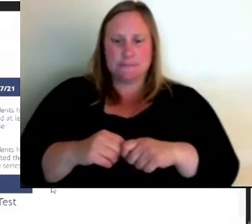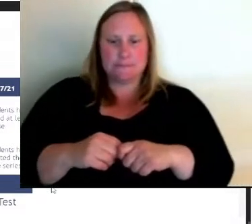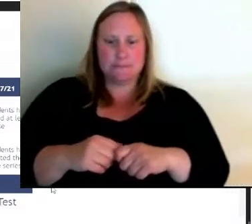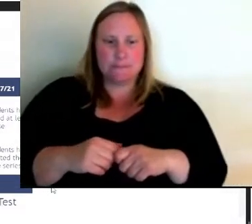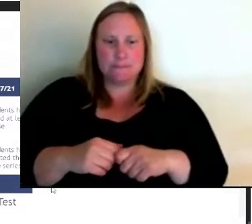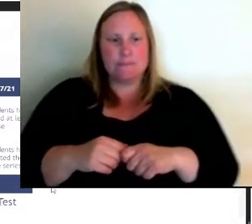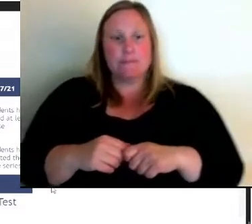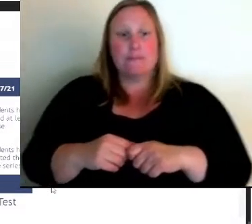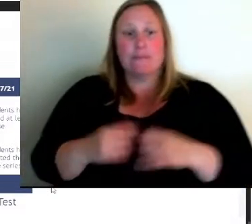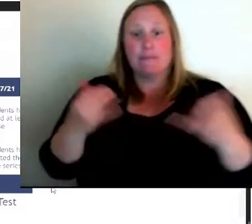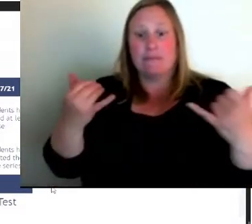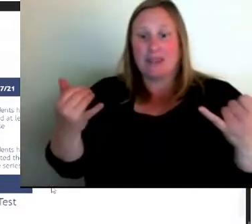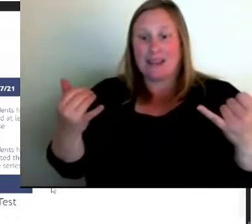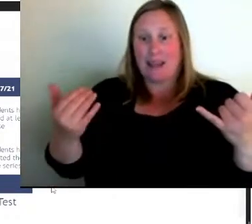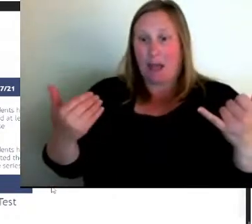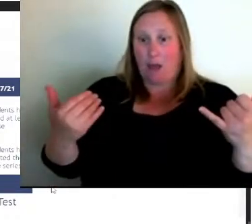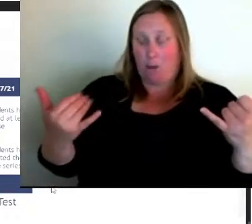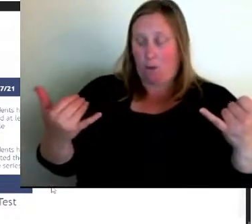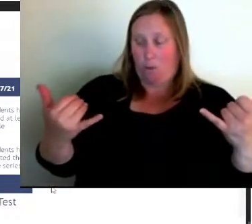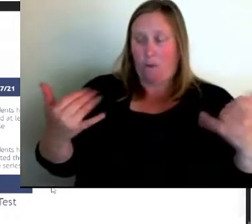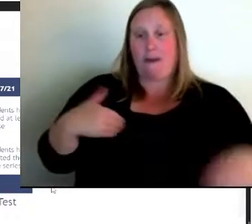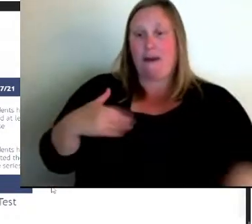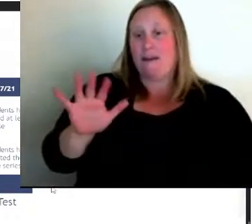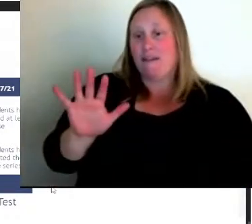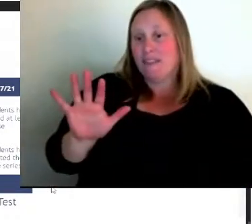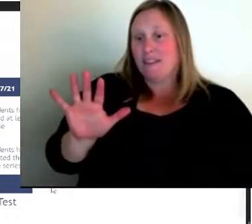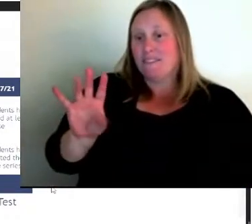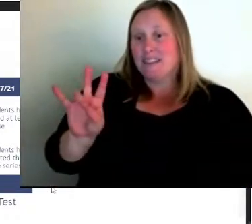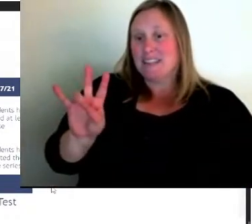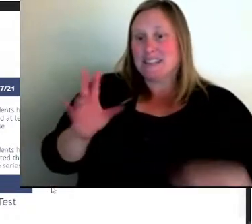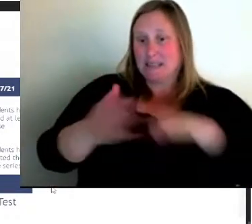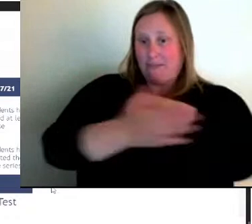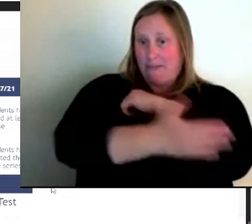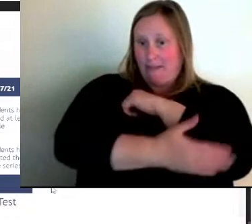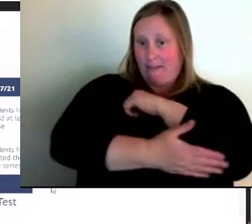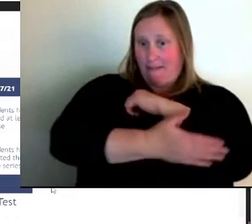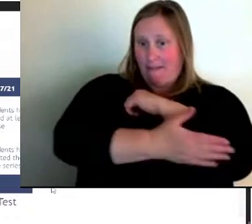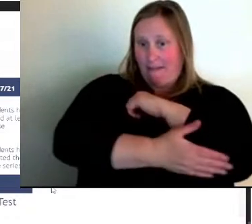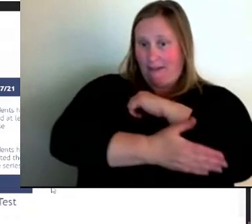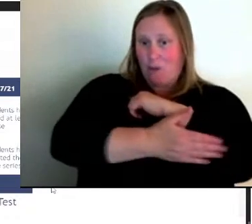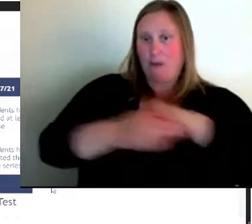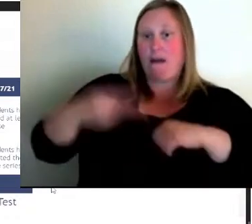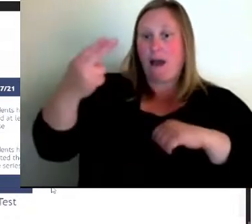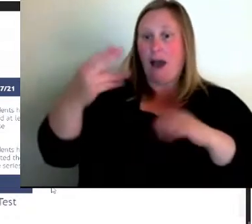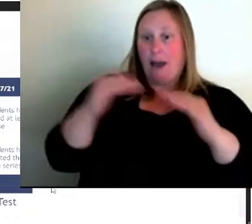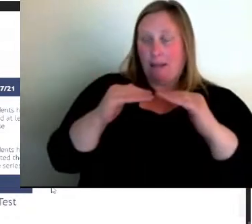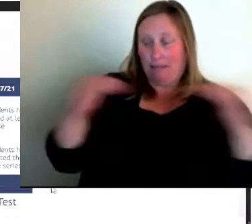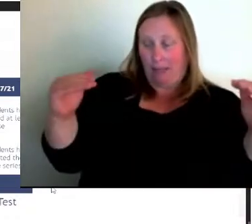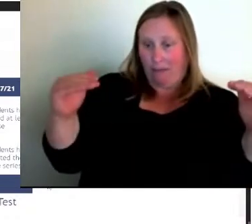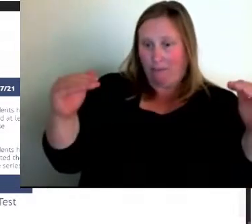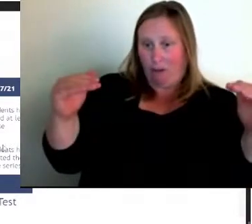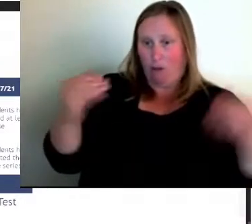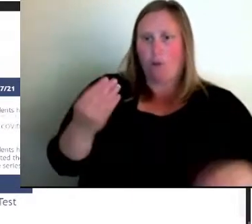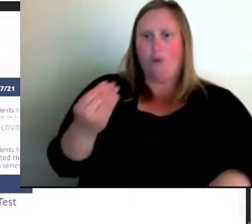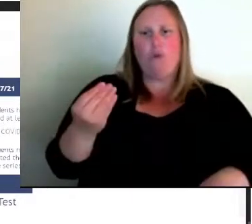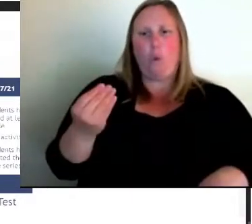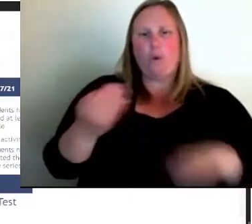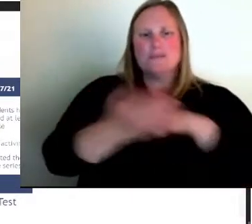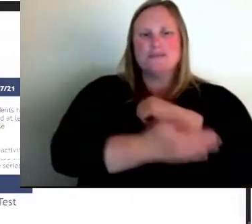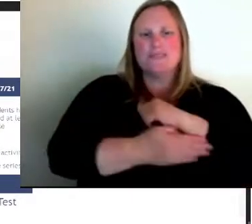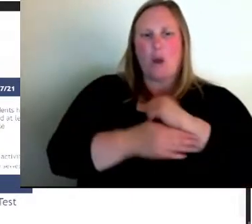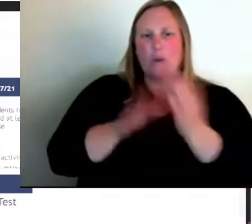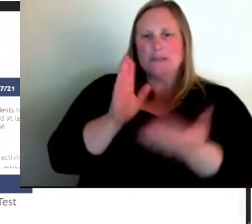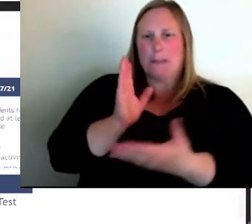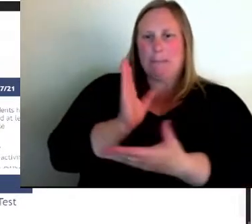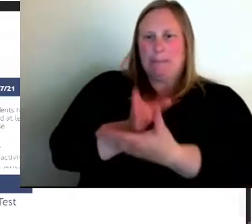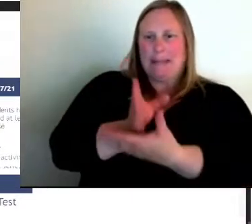we now have 57 counties that are at that high level, 14 counties that are at the medium disease activity level, and 1 county that has actually